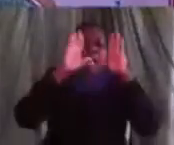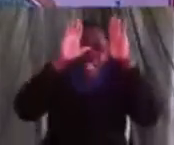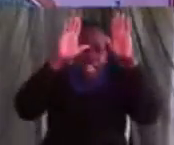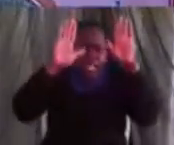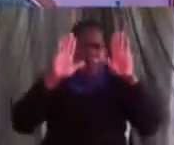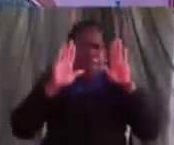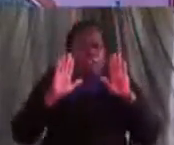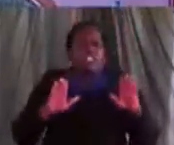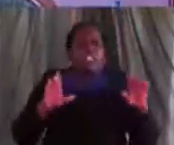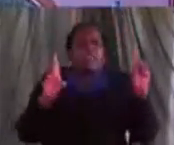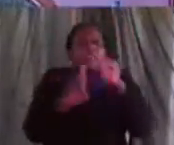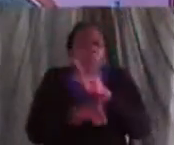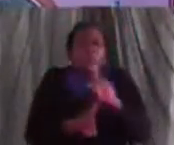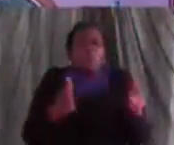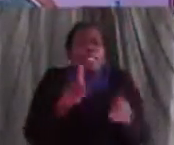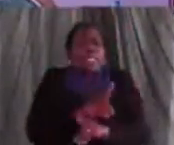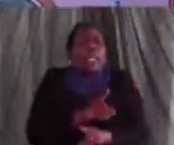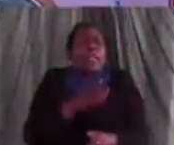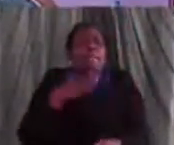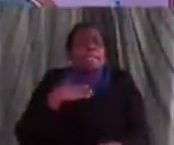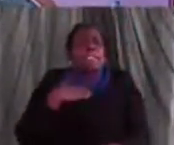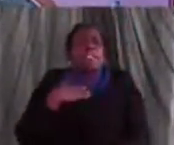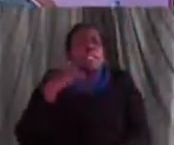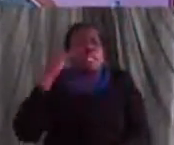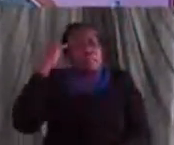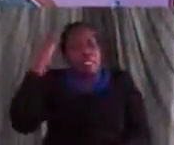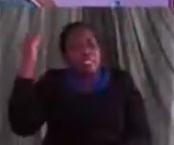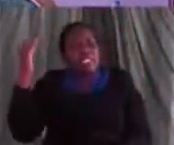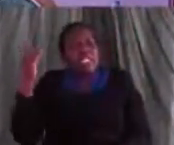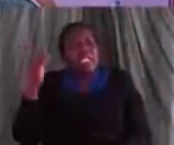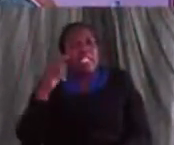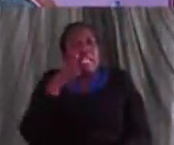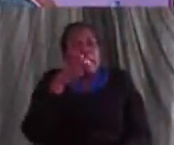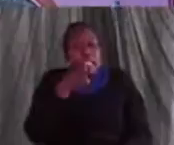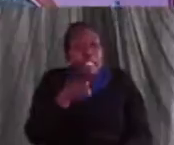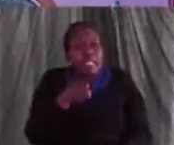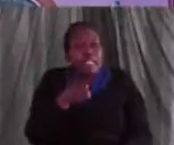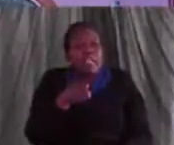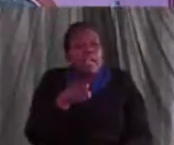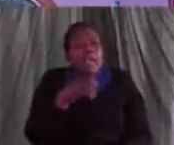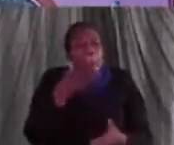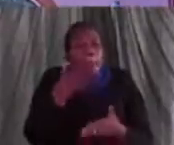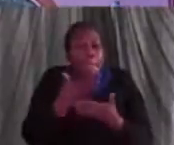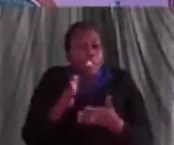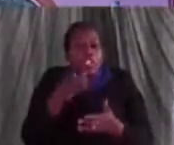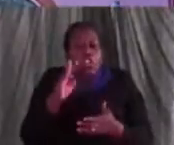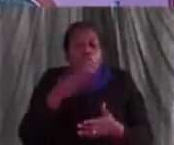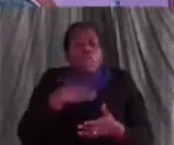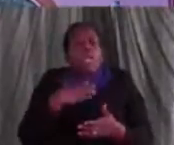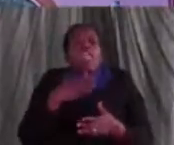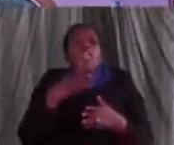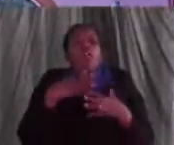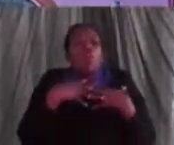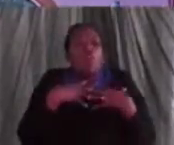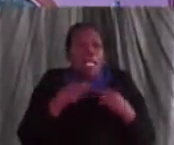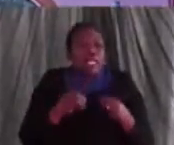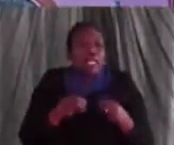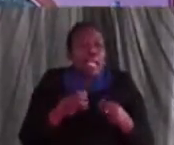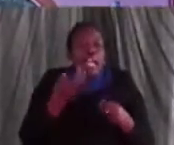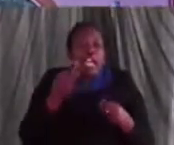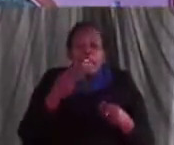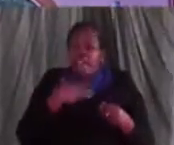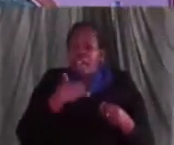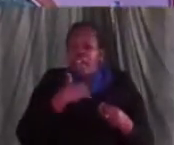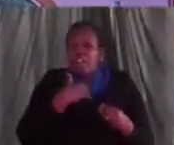own imagination, I always give it as a part of my wealth. And if I have not done it on any of